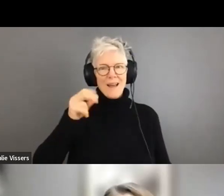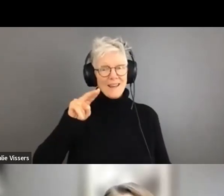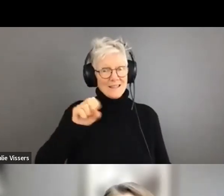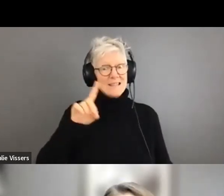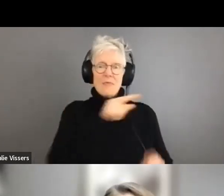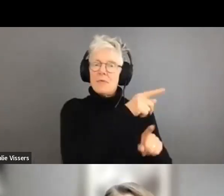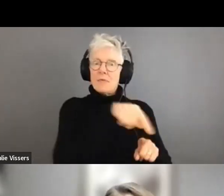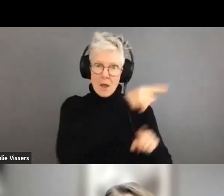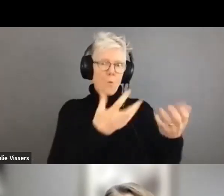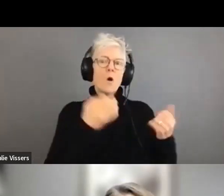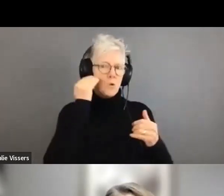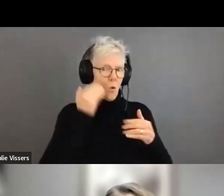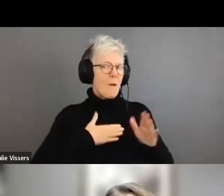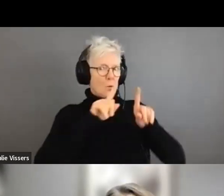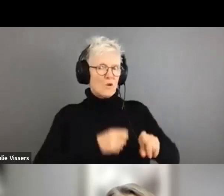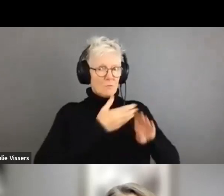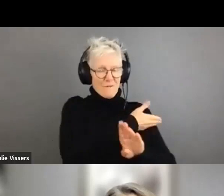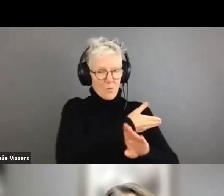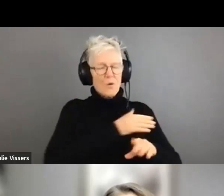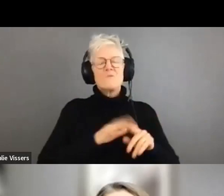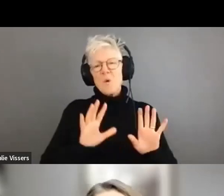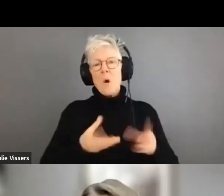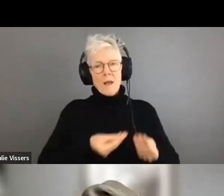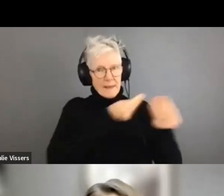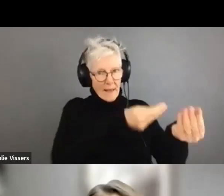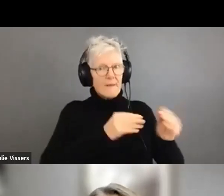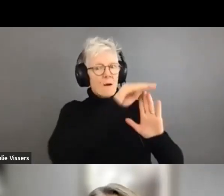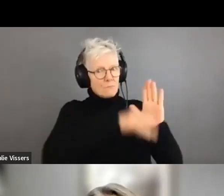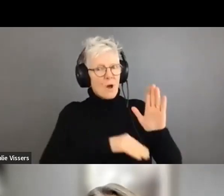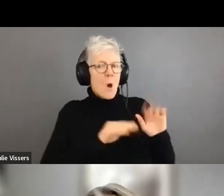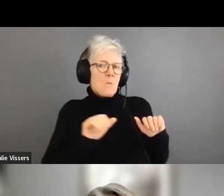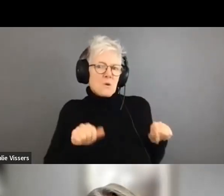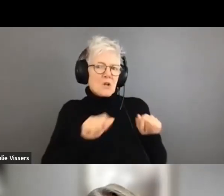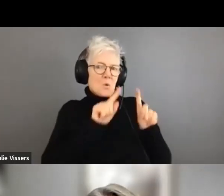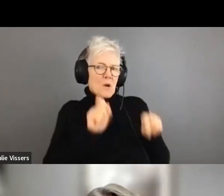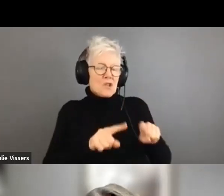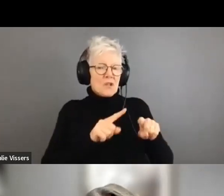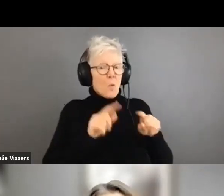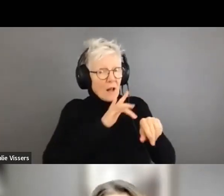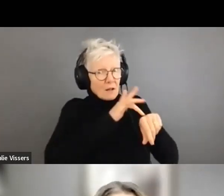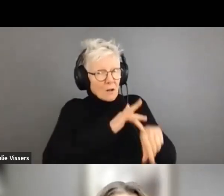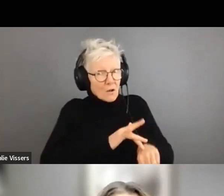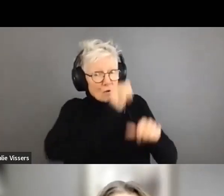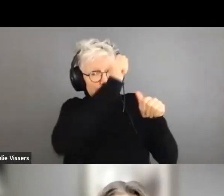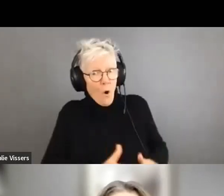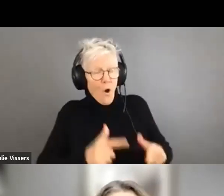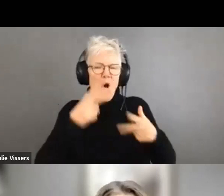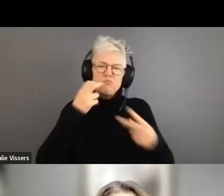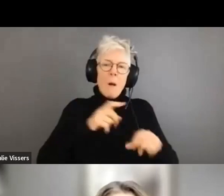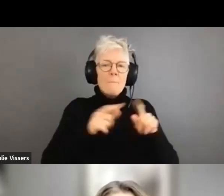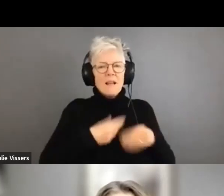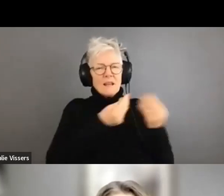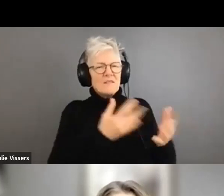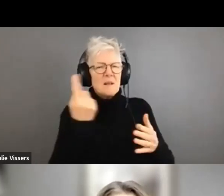though, is I gave the questions ahead of time. I say, these are some of the questions we could potentially answer. We probably won't get to all of them, but at least they have a